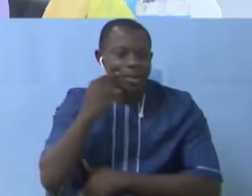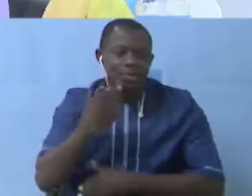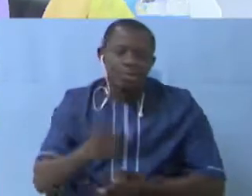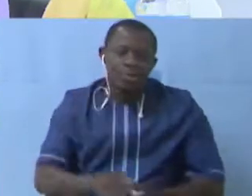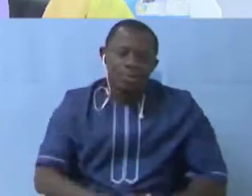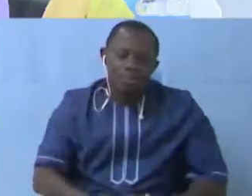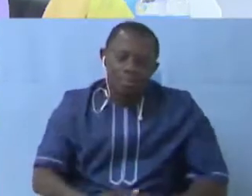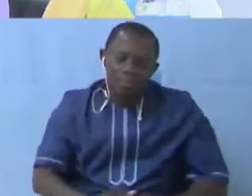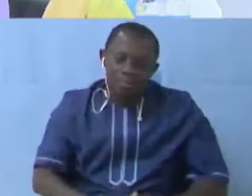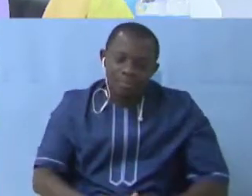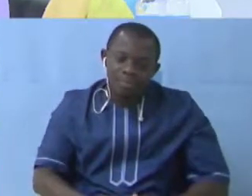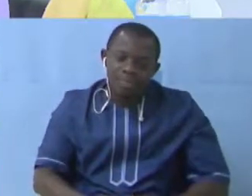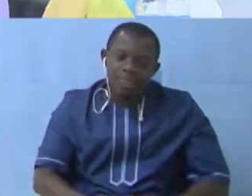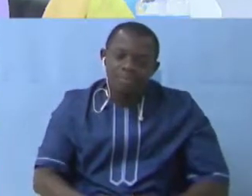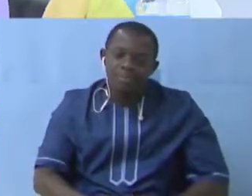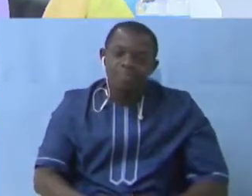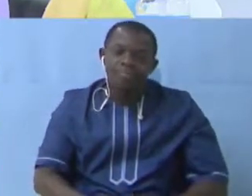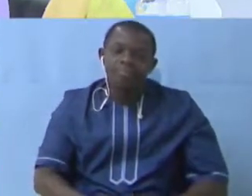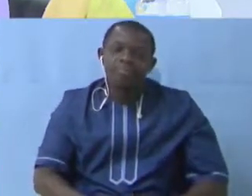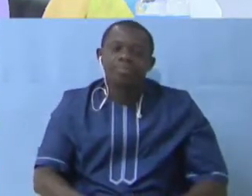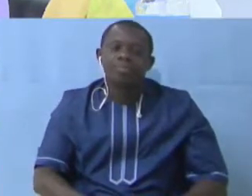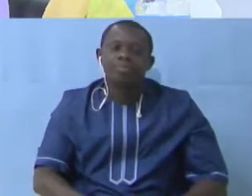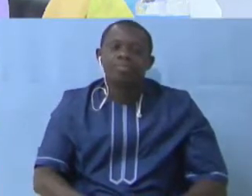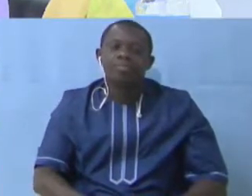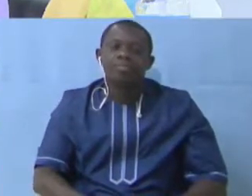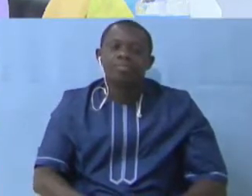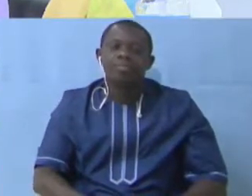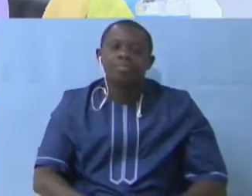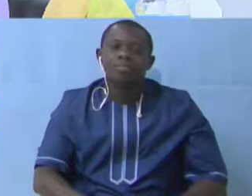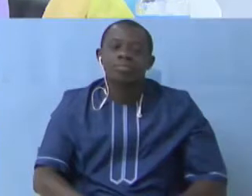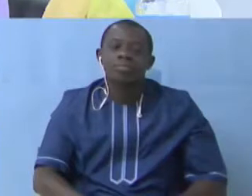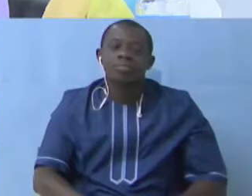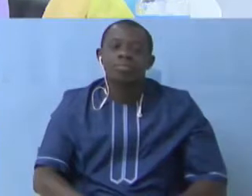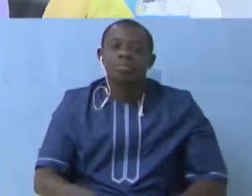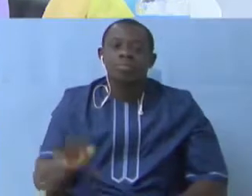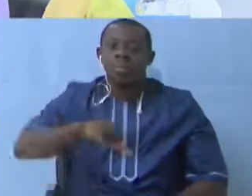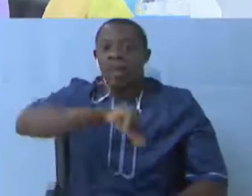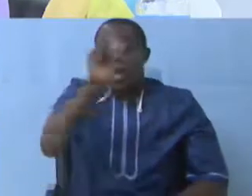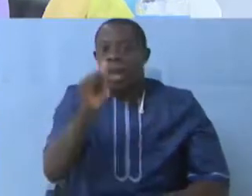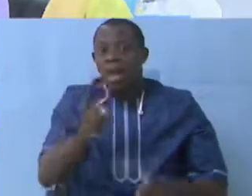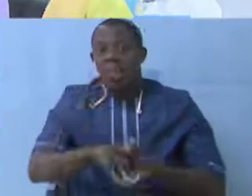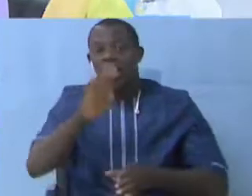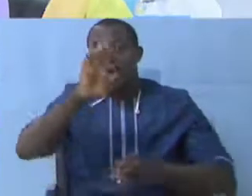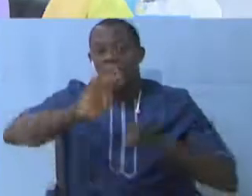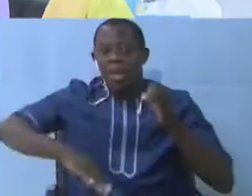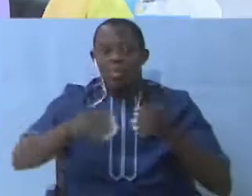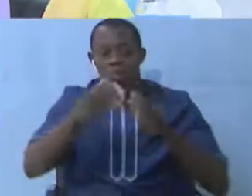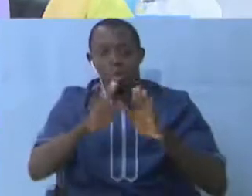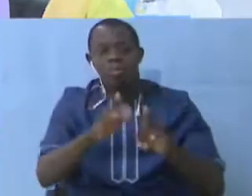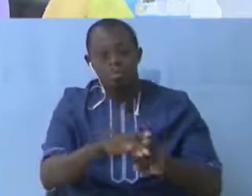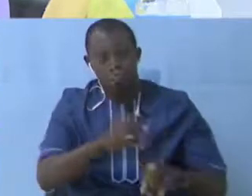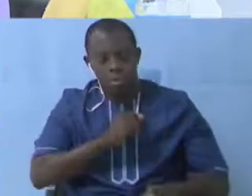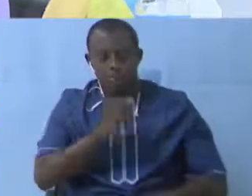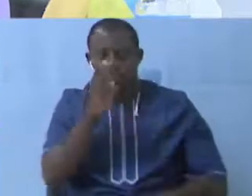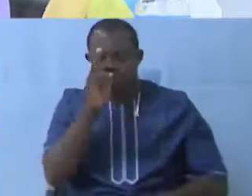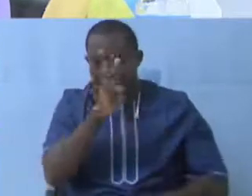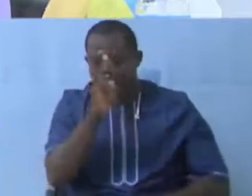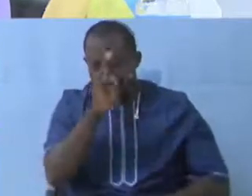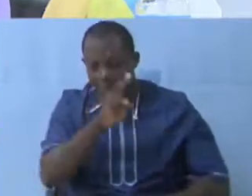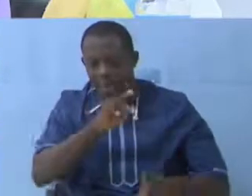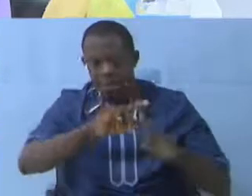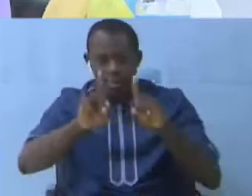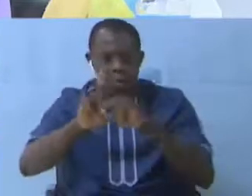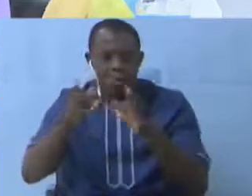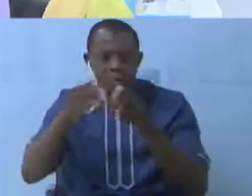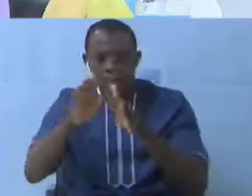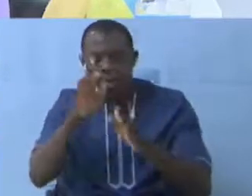téye woon lu weesu fukki fan ak benn. And at the end, he managed through different means to escape